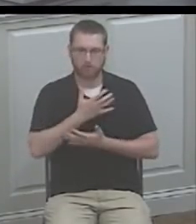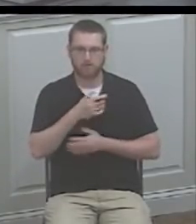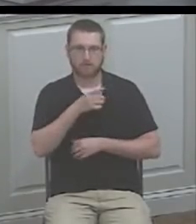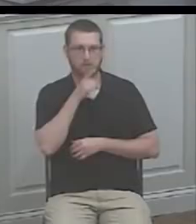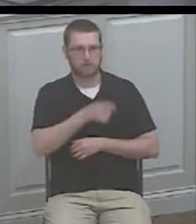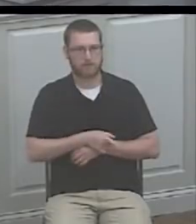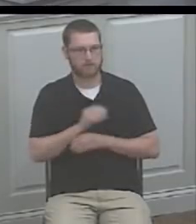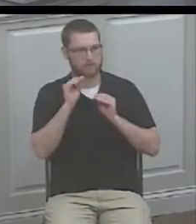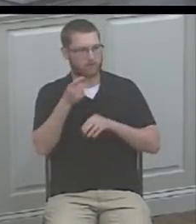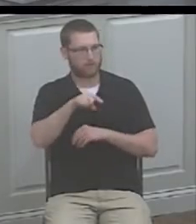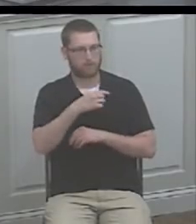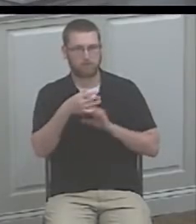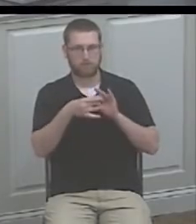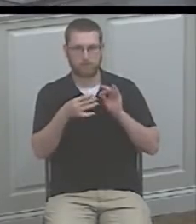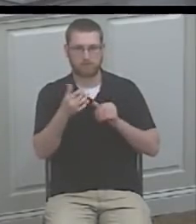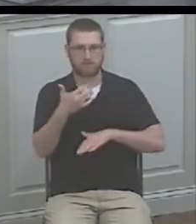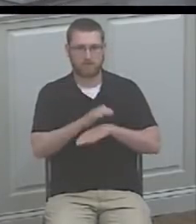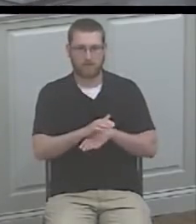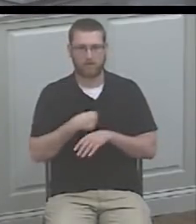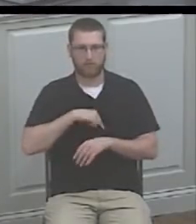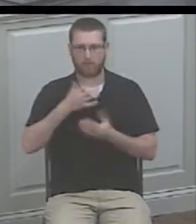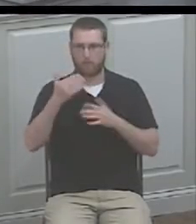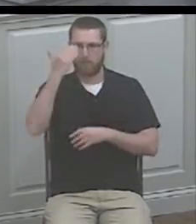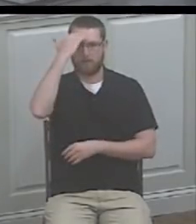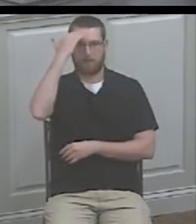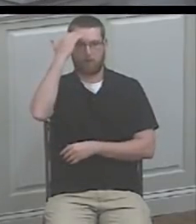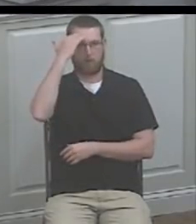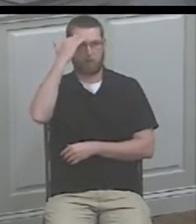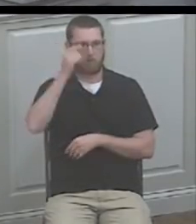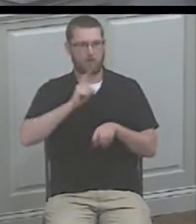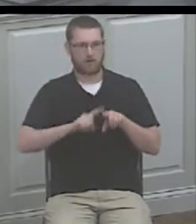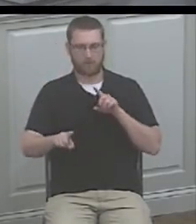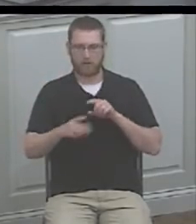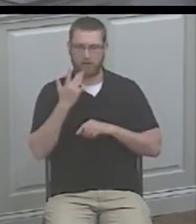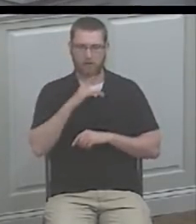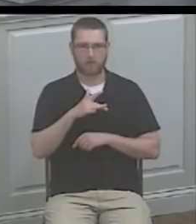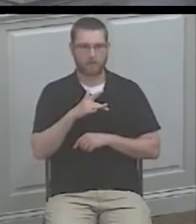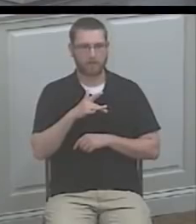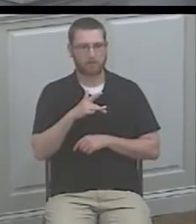Unfortunately, there's nothing that you said tonight that we didn't already know, but fortunately,